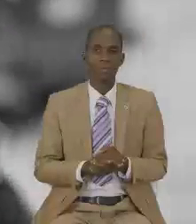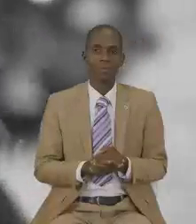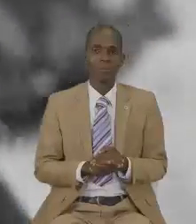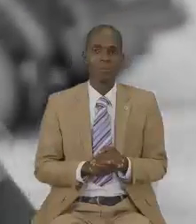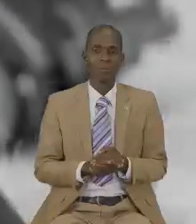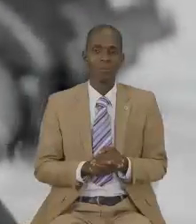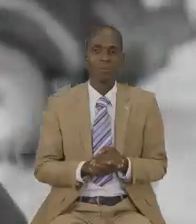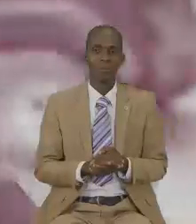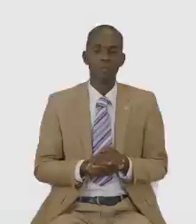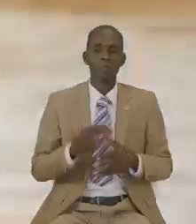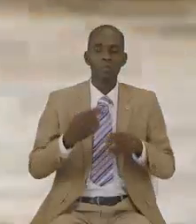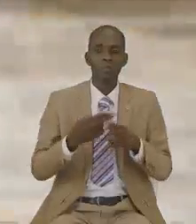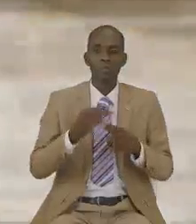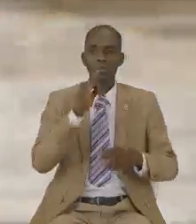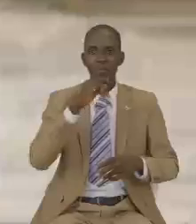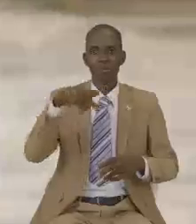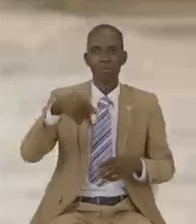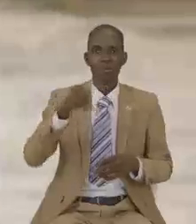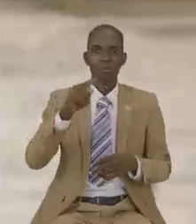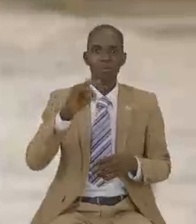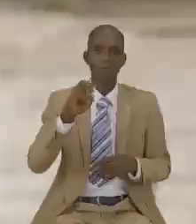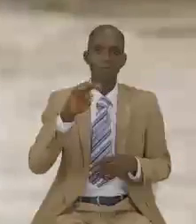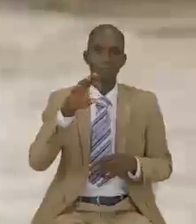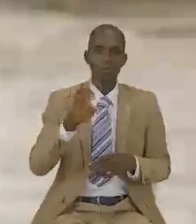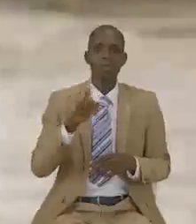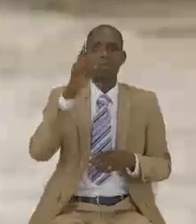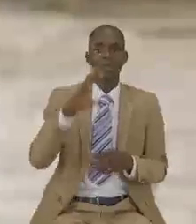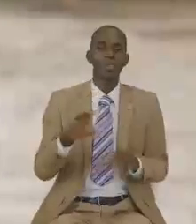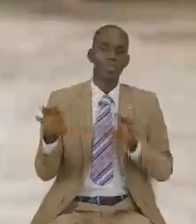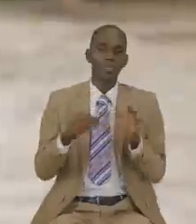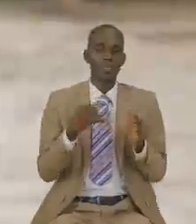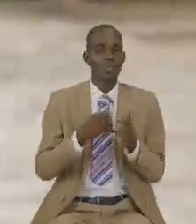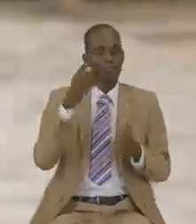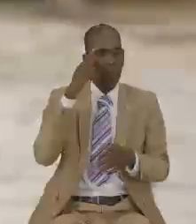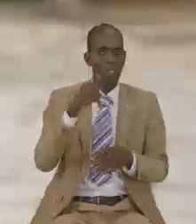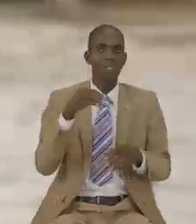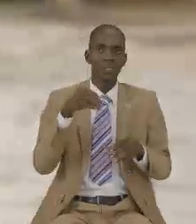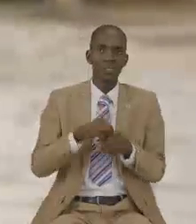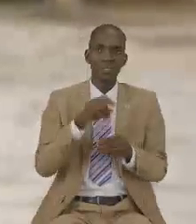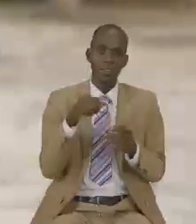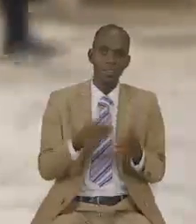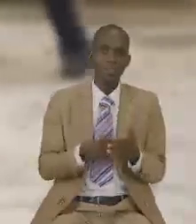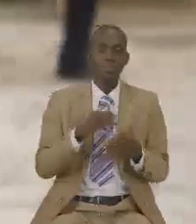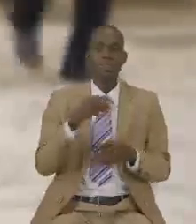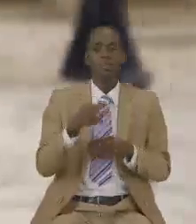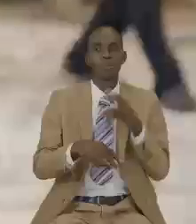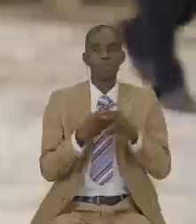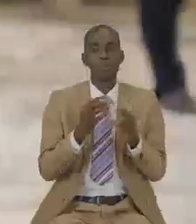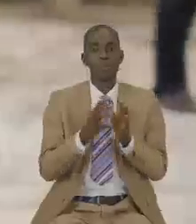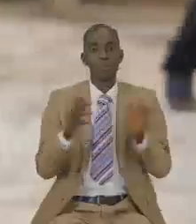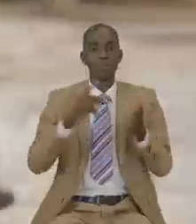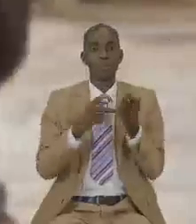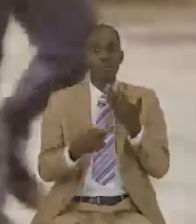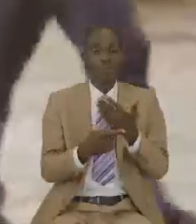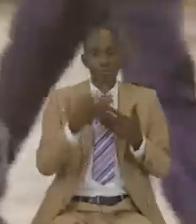My name is Patience. God do this for me in Global Crusade. Hunchback, the time